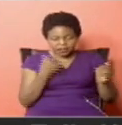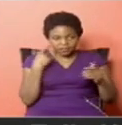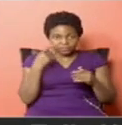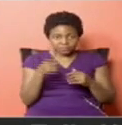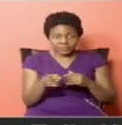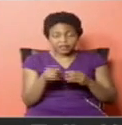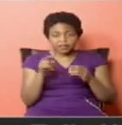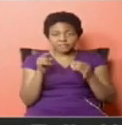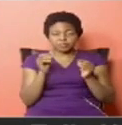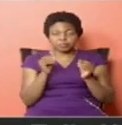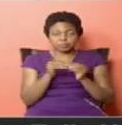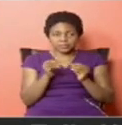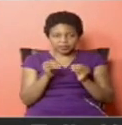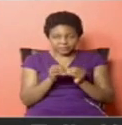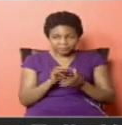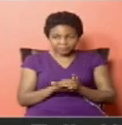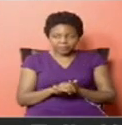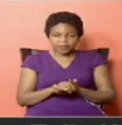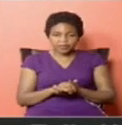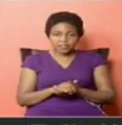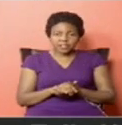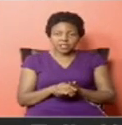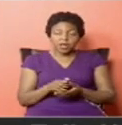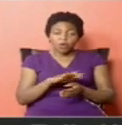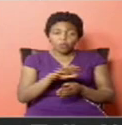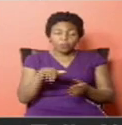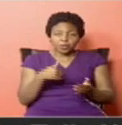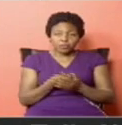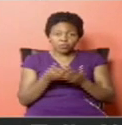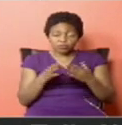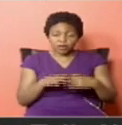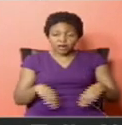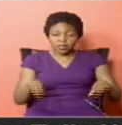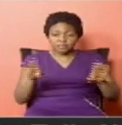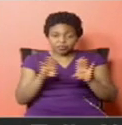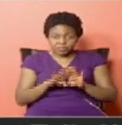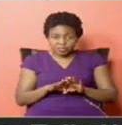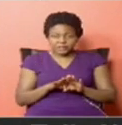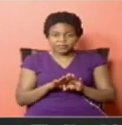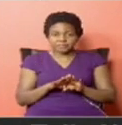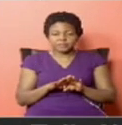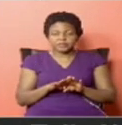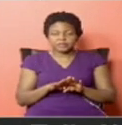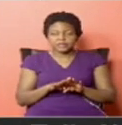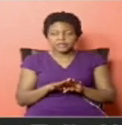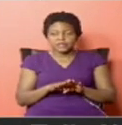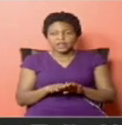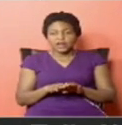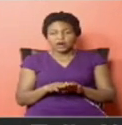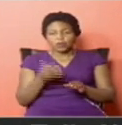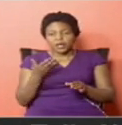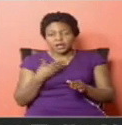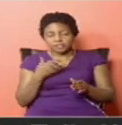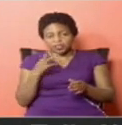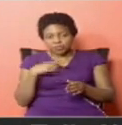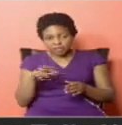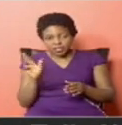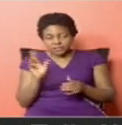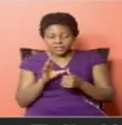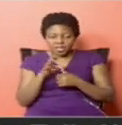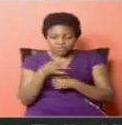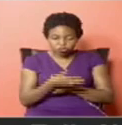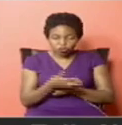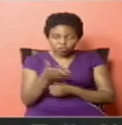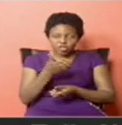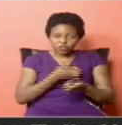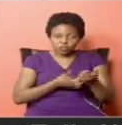event. We are all in agreement that both civil and political rights and economic, social, and cultural rights have been